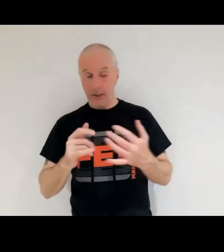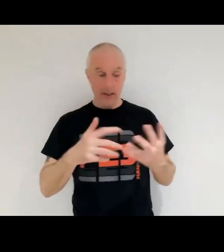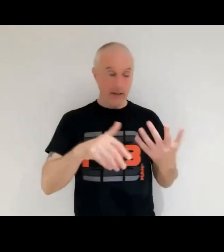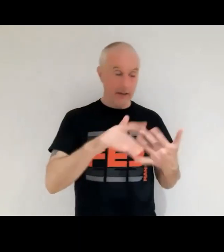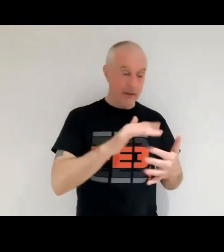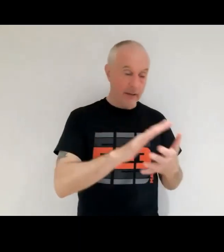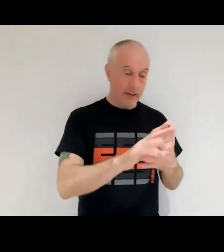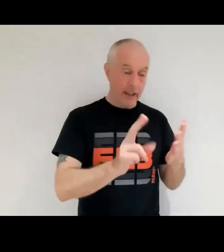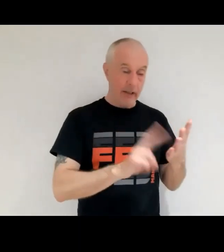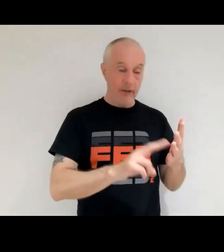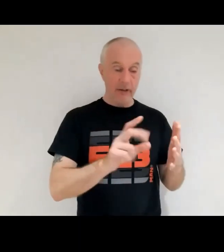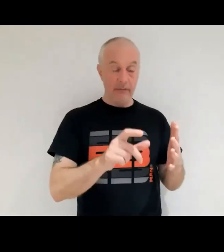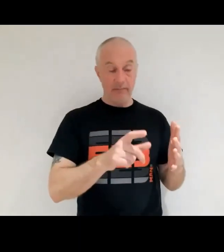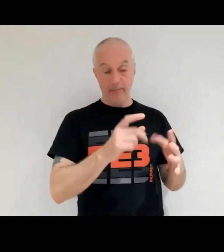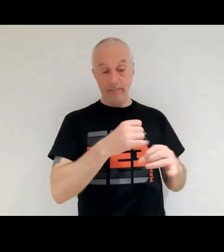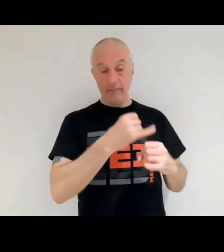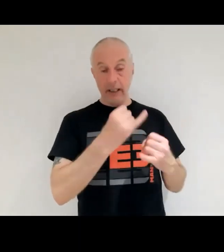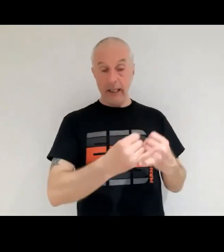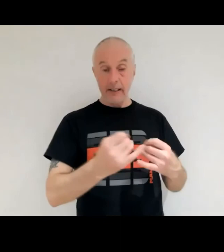rises boats, basically.